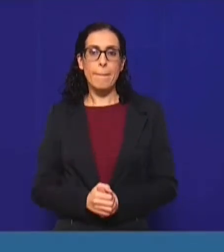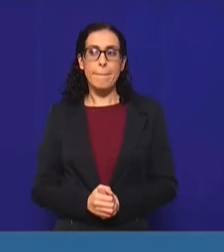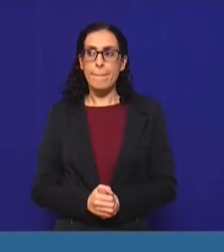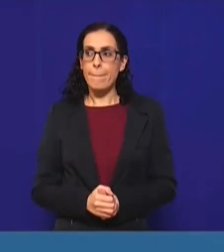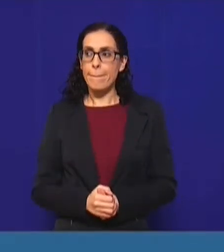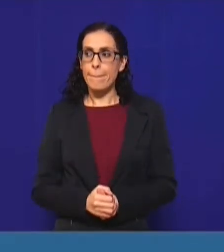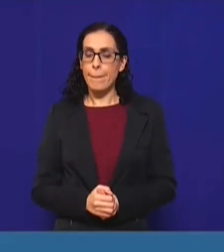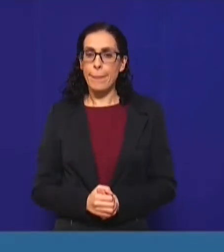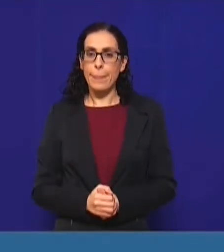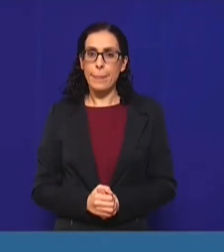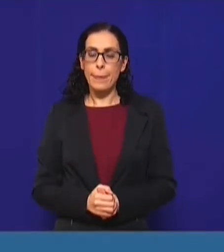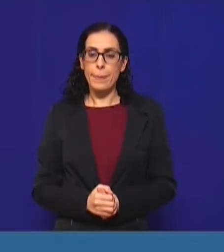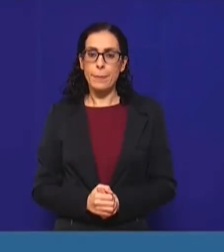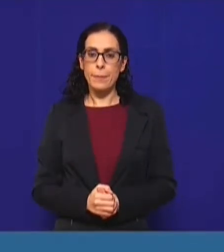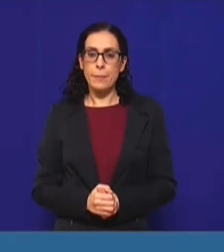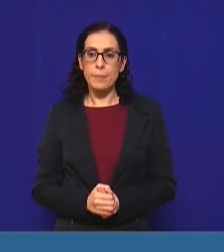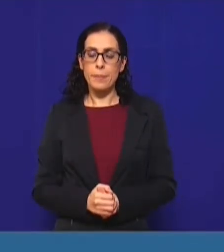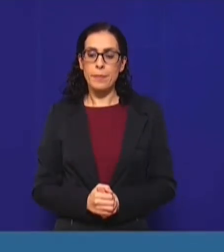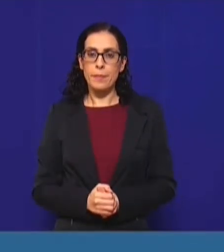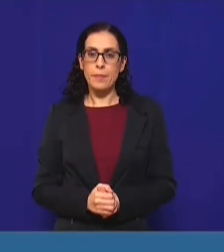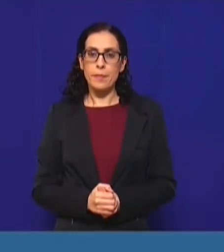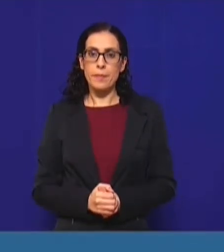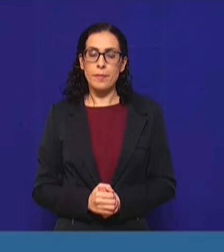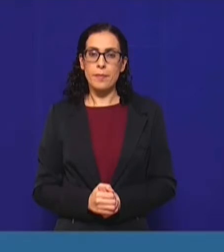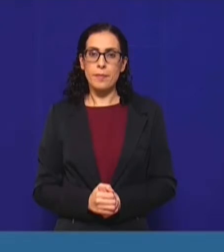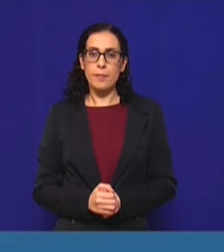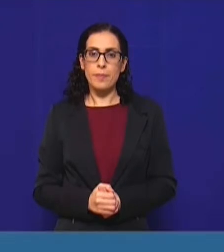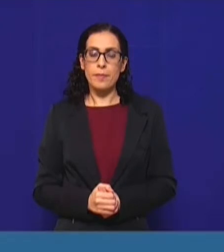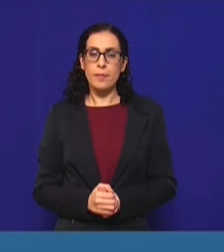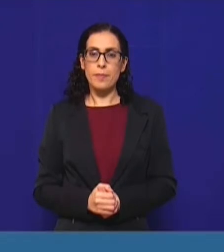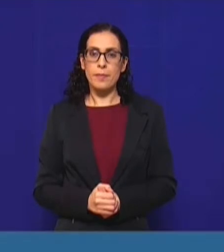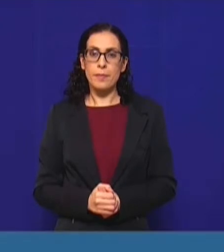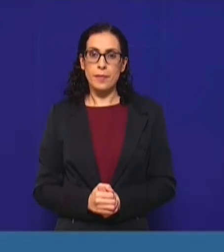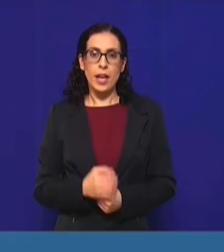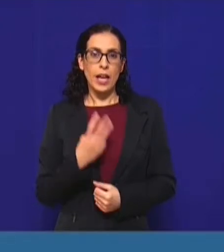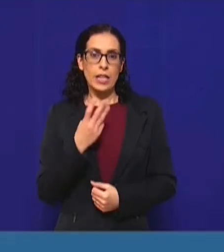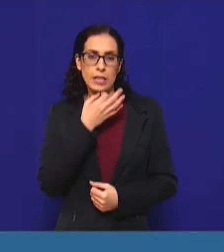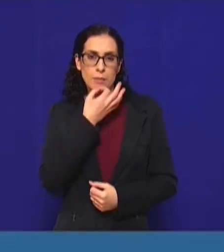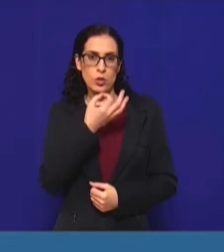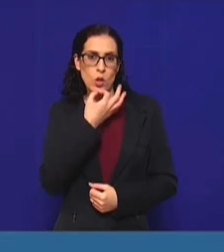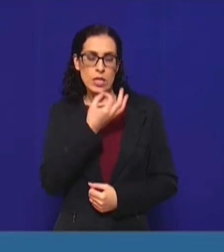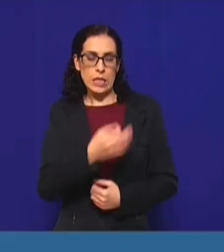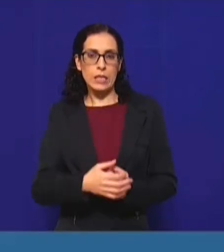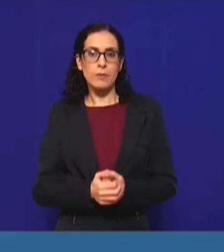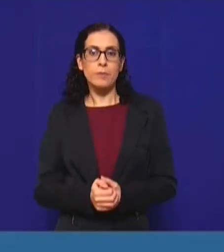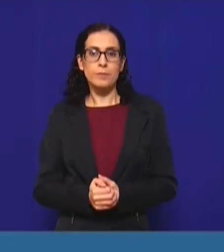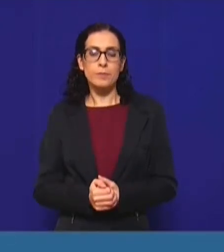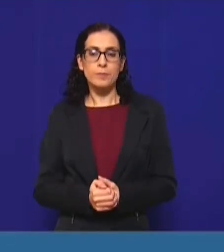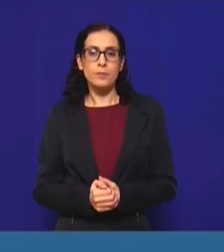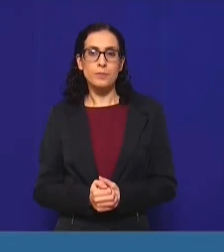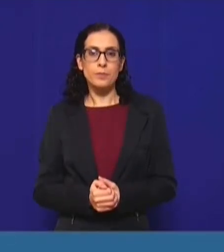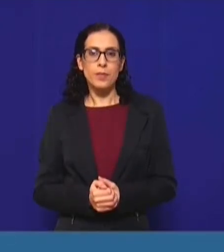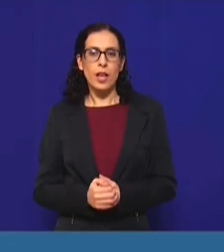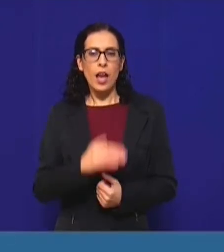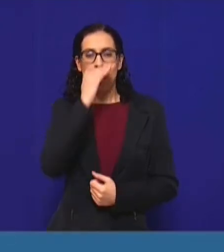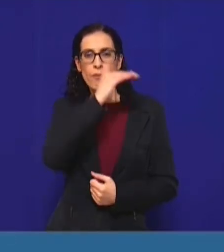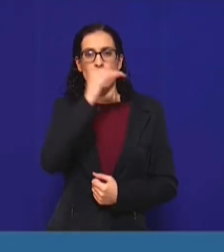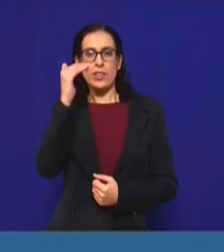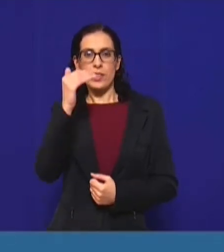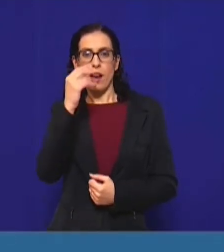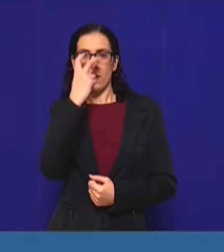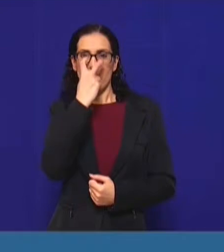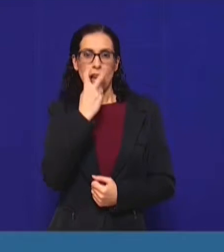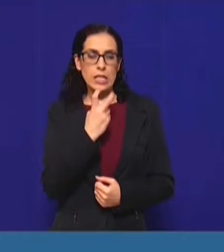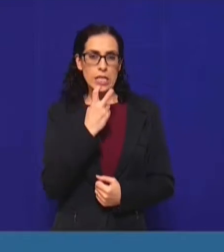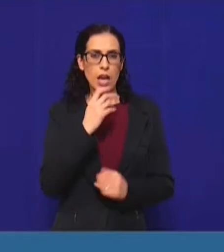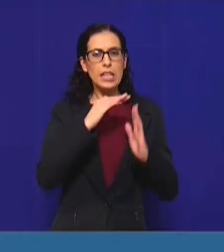Il-wara f'sinar tajjeb, Xerona Debono minn Net News għandi 3 mistoqsijiet jekk ma jimpurtax. Semmejt li l-każi fid-djar tal-anzjani naqsu ma